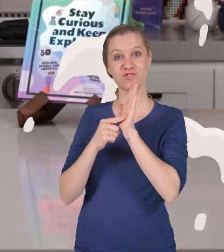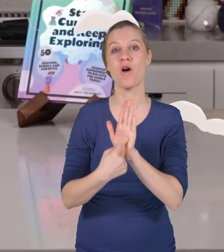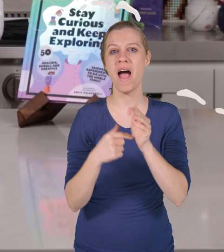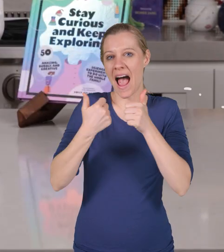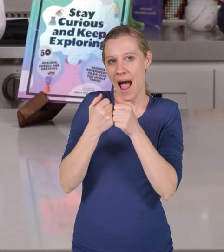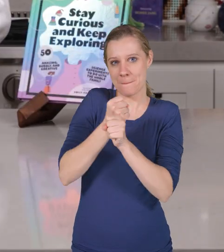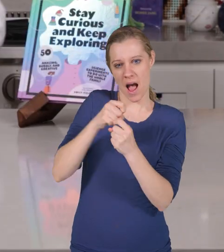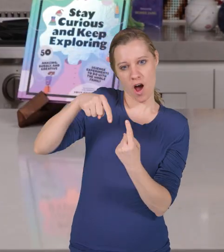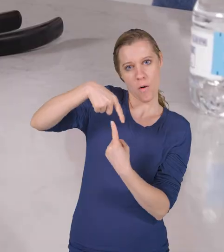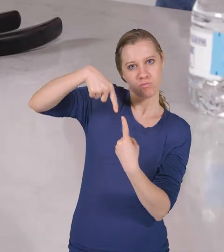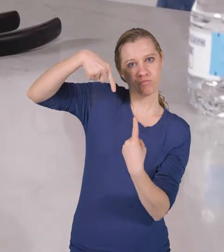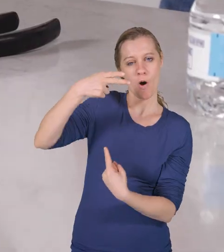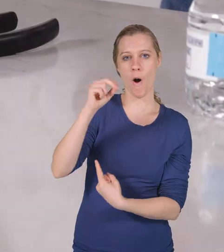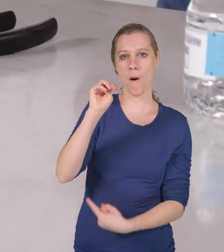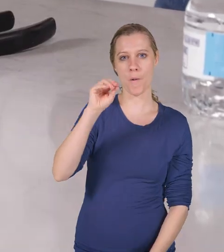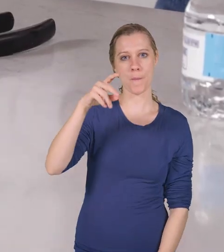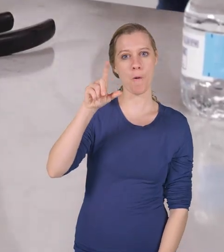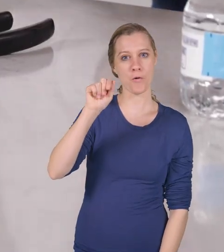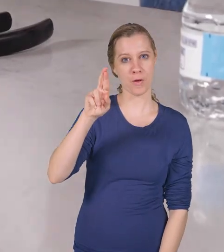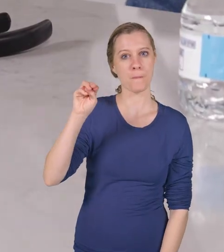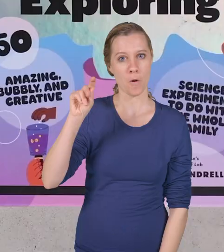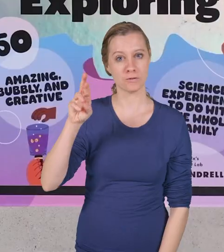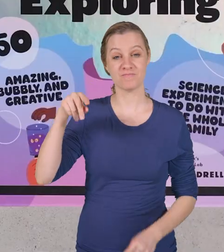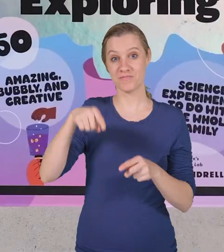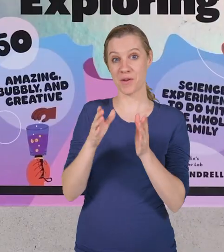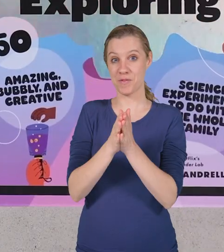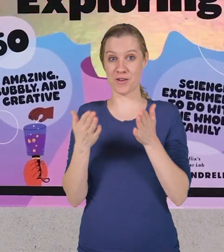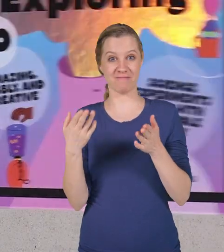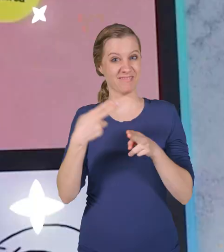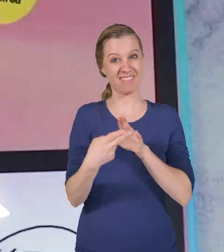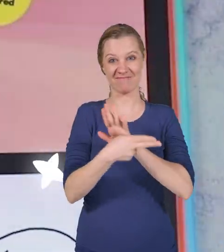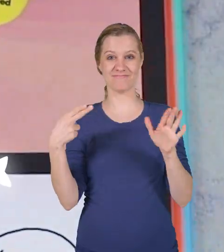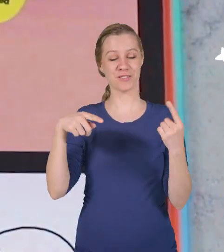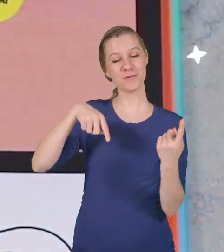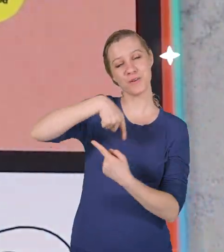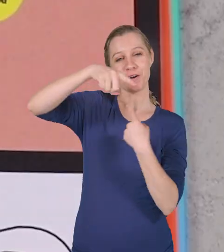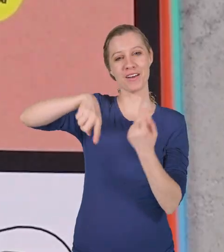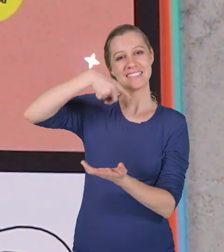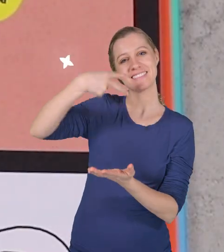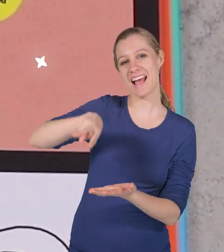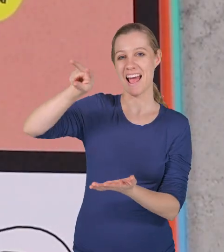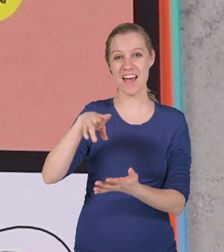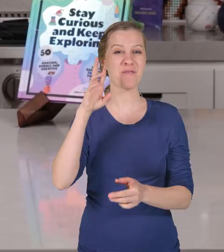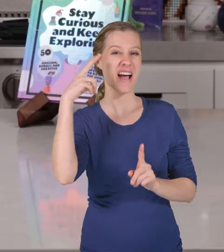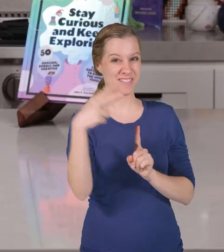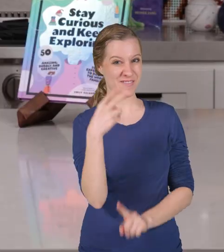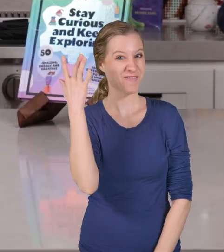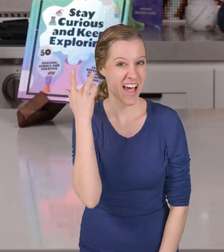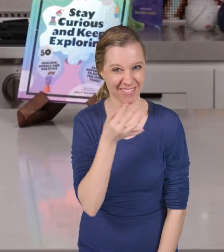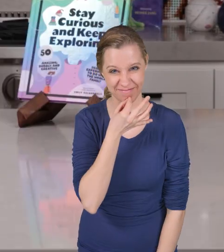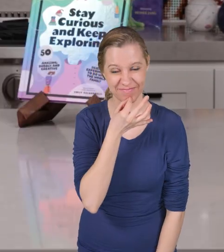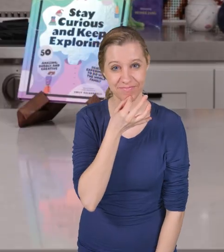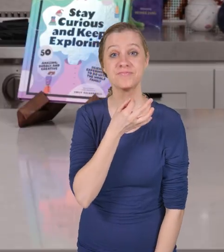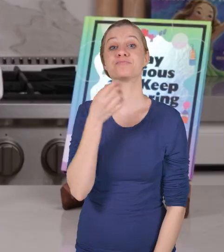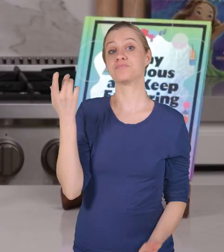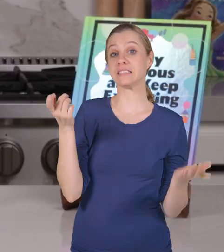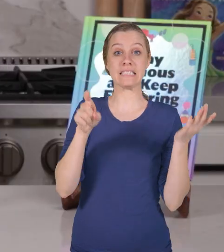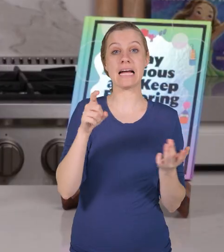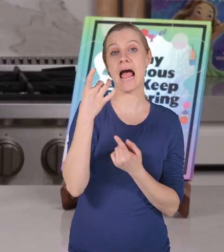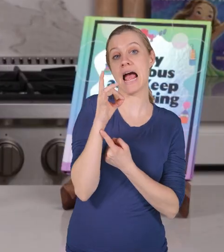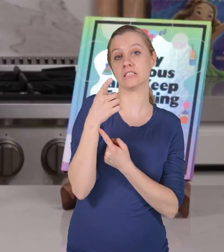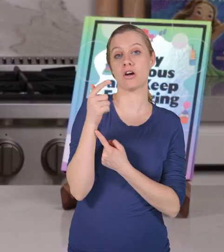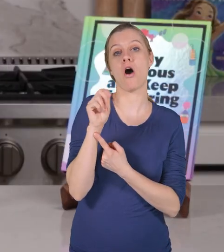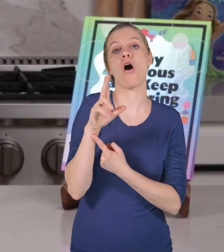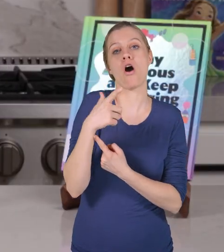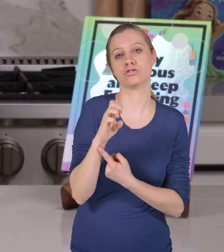Today, I'm going to show you how to make a homopolar motor. In my book, I call this one Twirling Dancer, and you'll see why in a second. How you